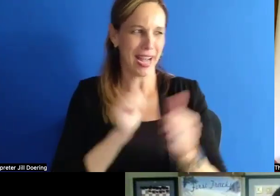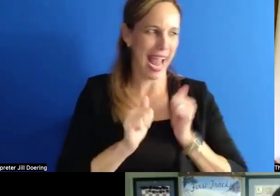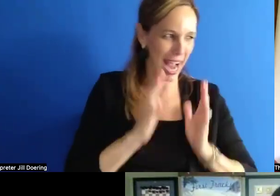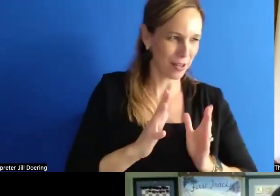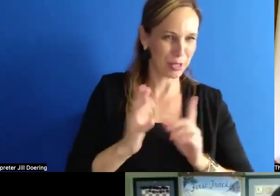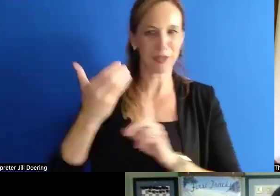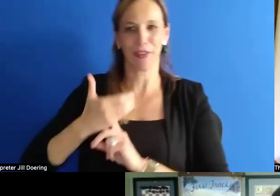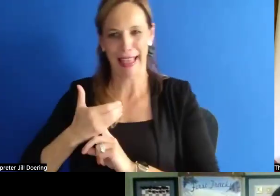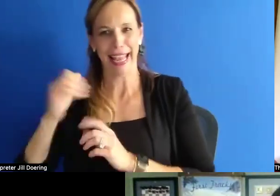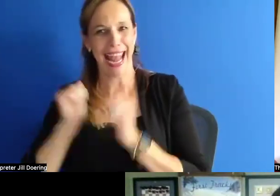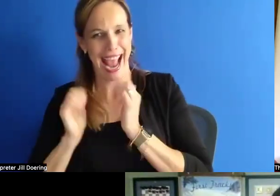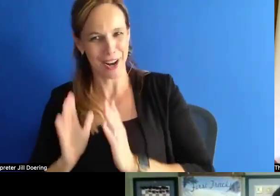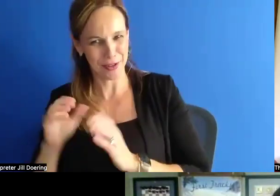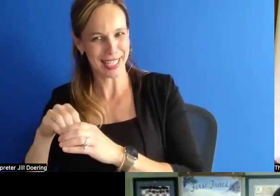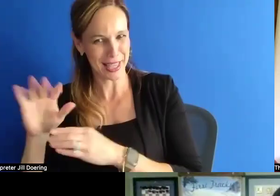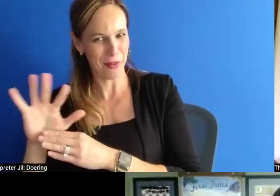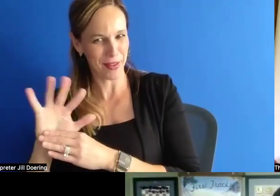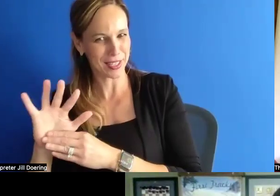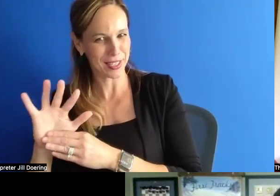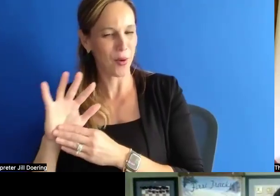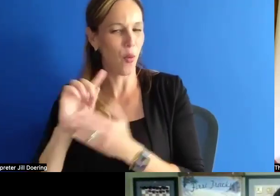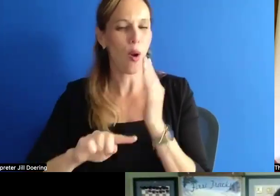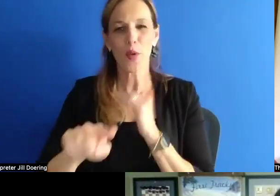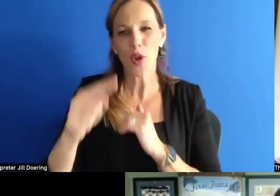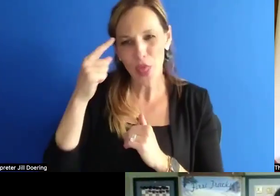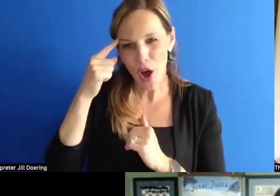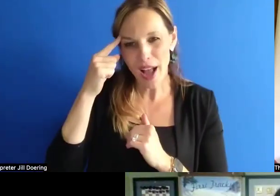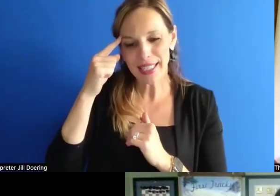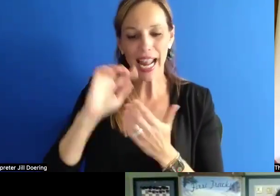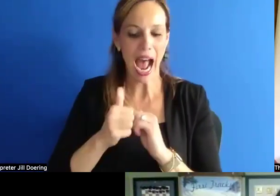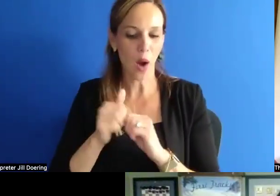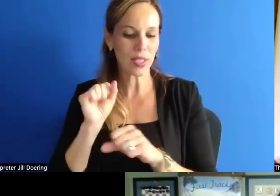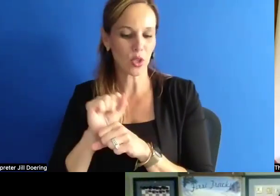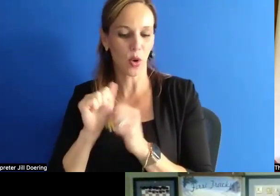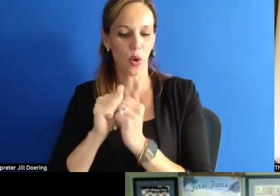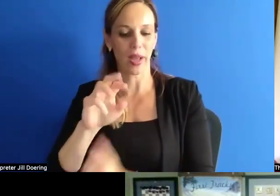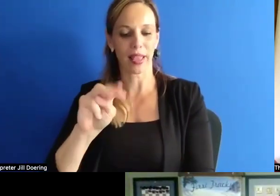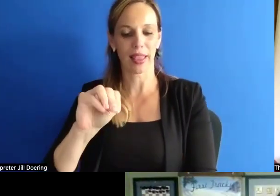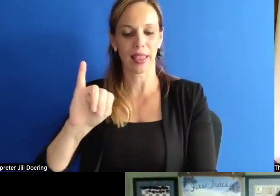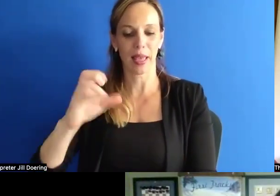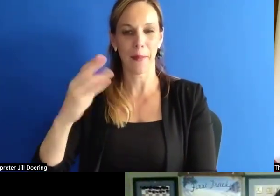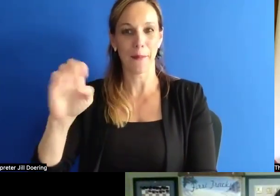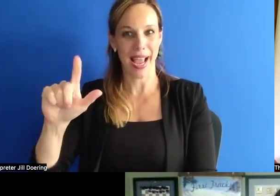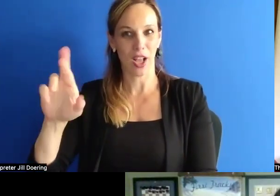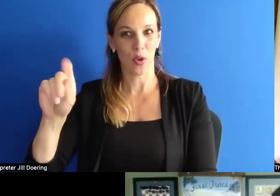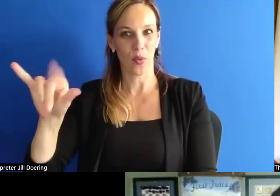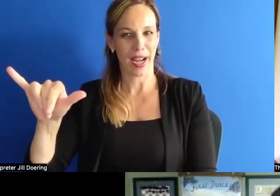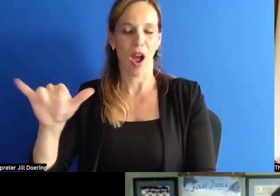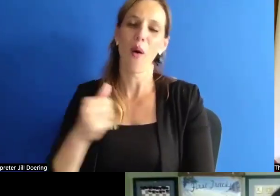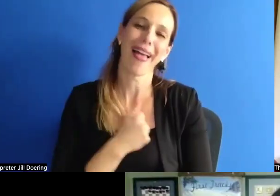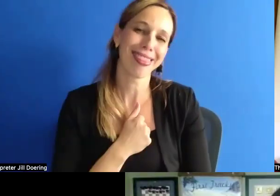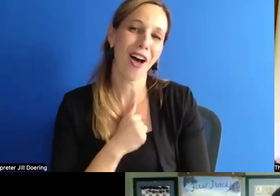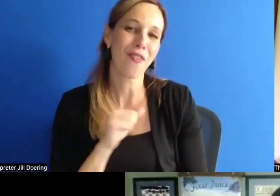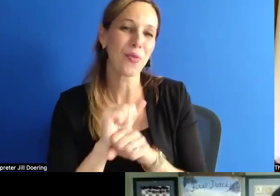your experience with that movie and working with Michael Rady. Oh, I loved working with Michael Rady, and it was actually